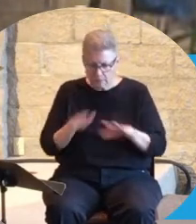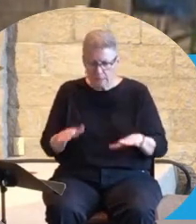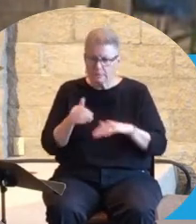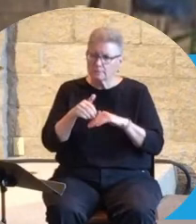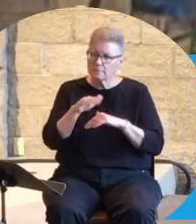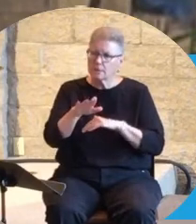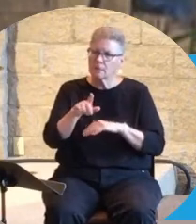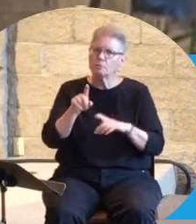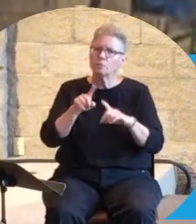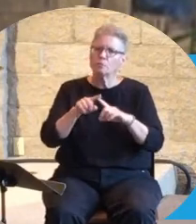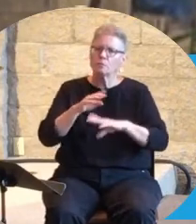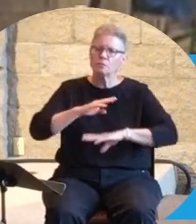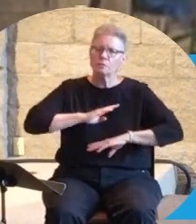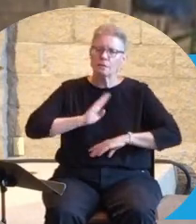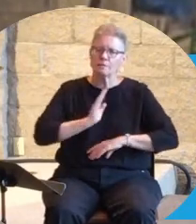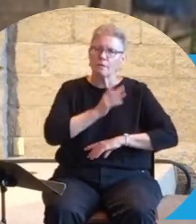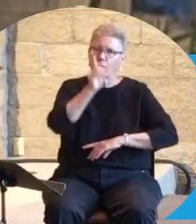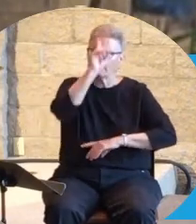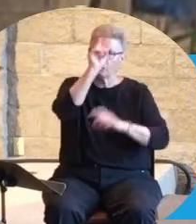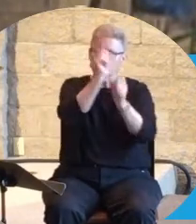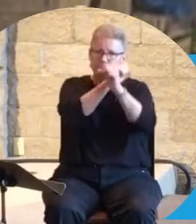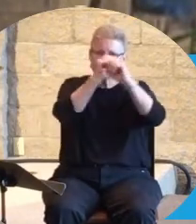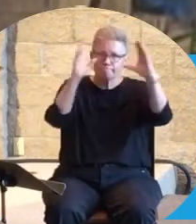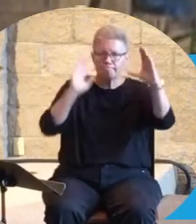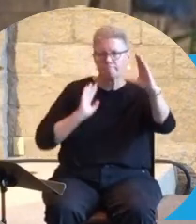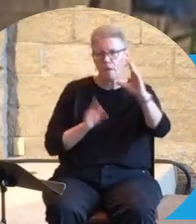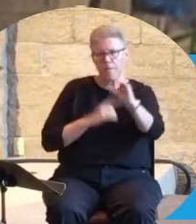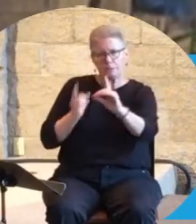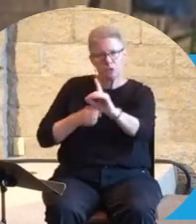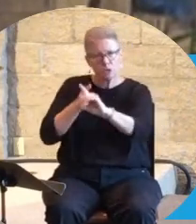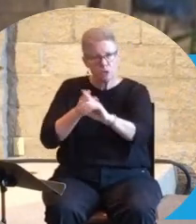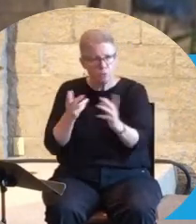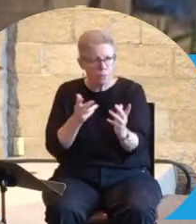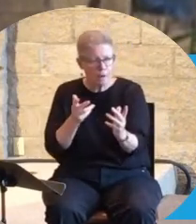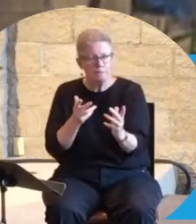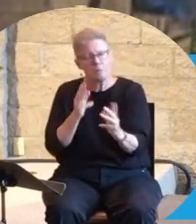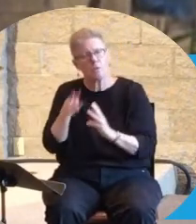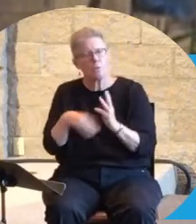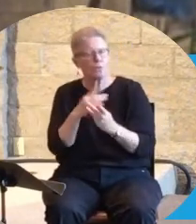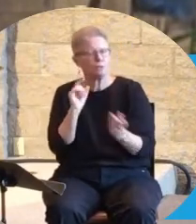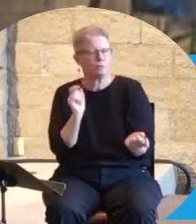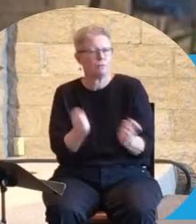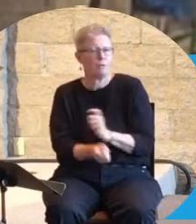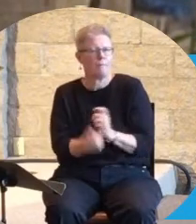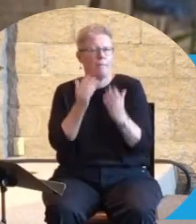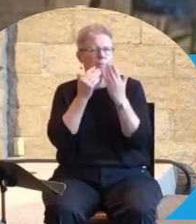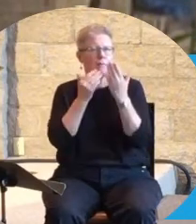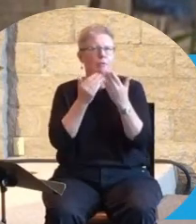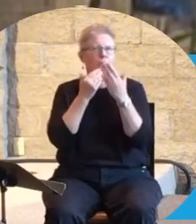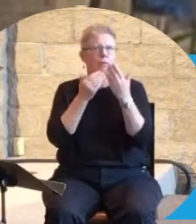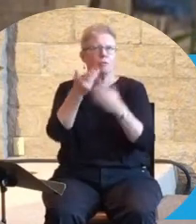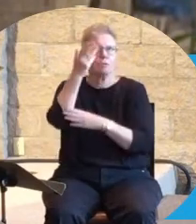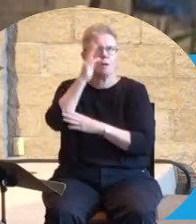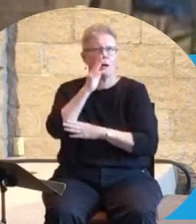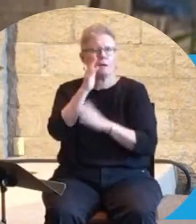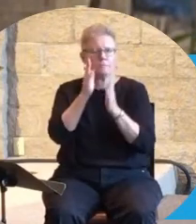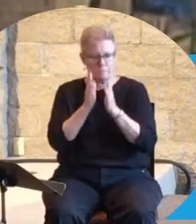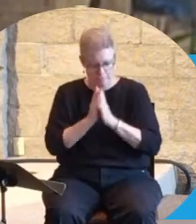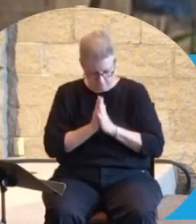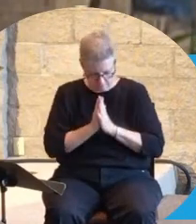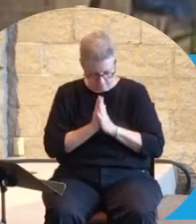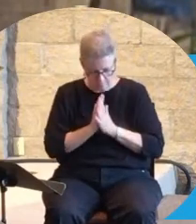to fulfill our vision and our mission of a transformed world. Thank you. Thank you, God. And so it is, and